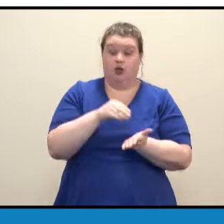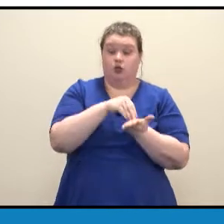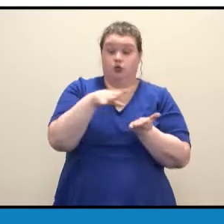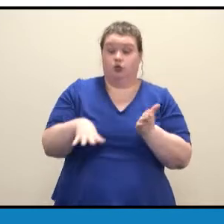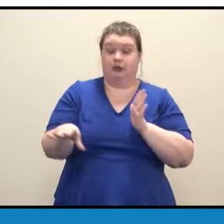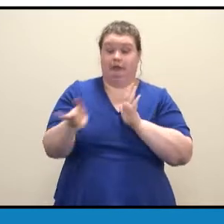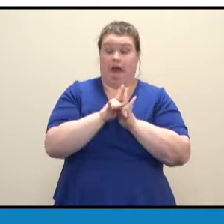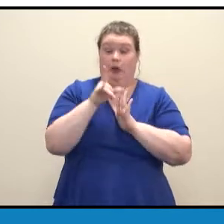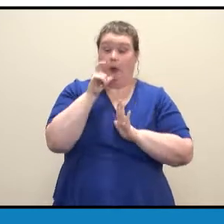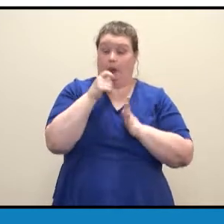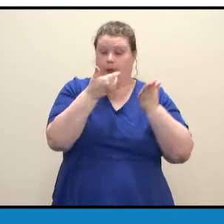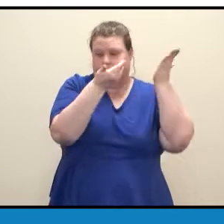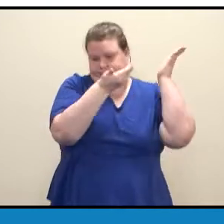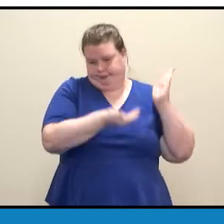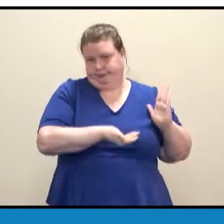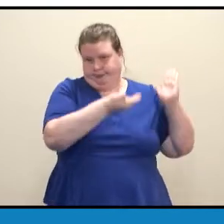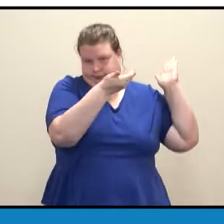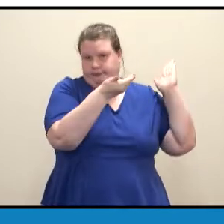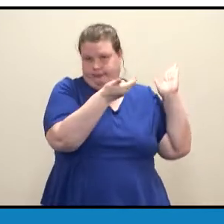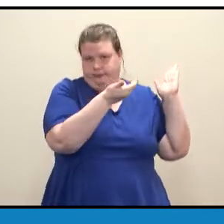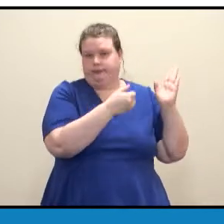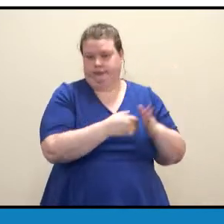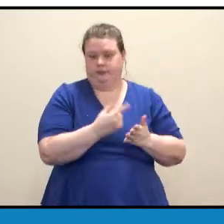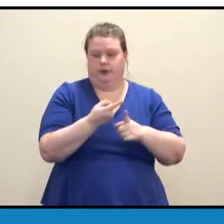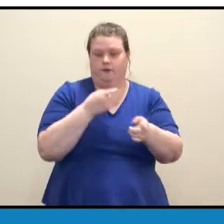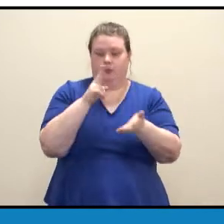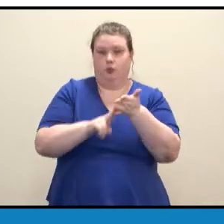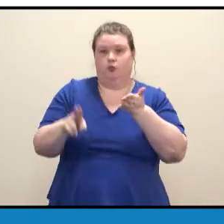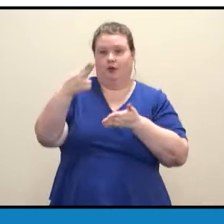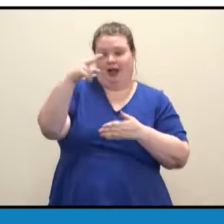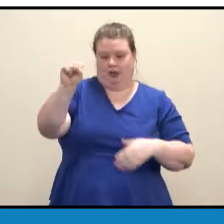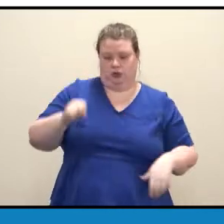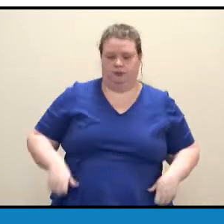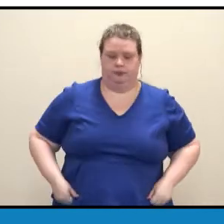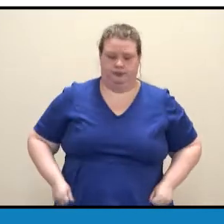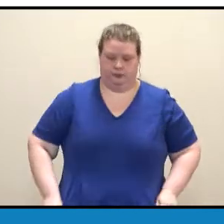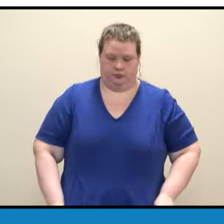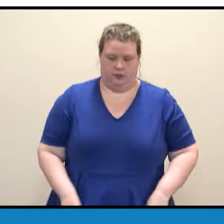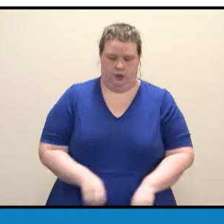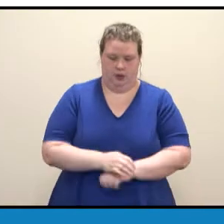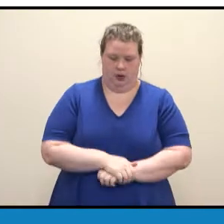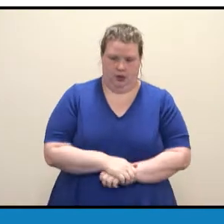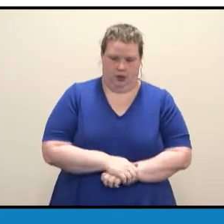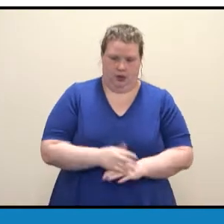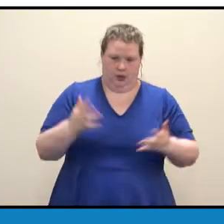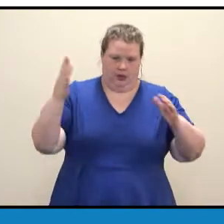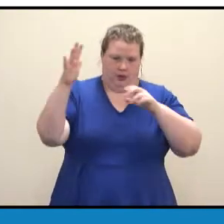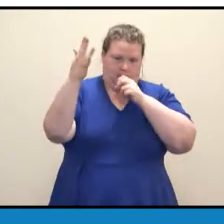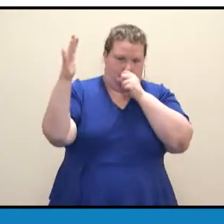selected and named as Dell Scholars from University High School: Elizabeth Sanchez,